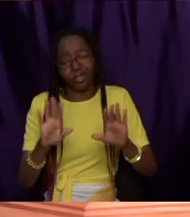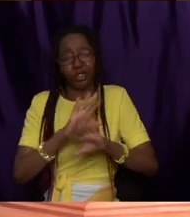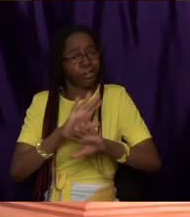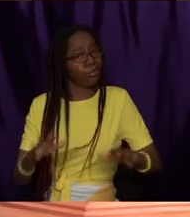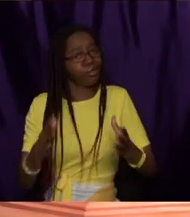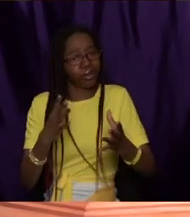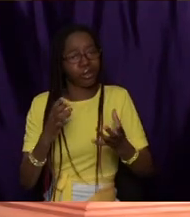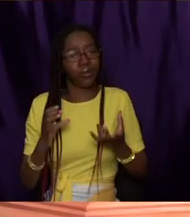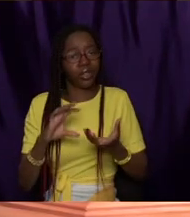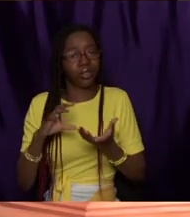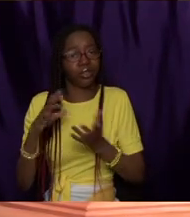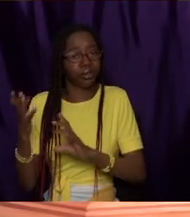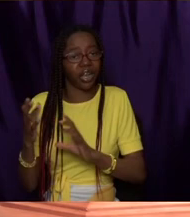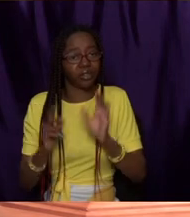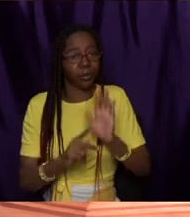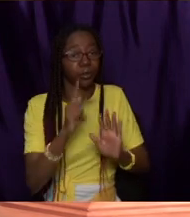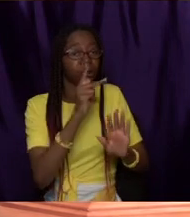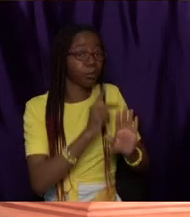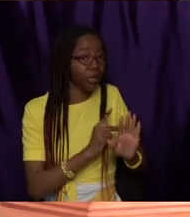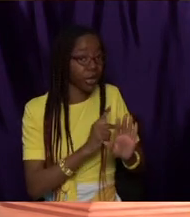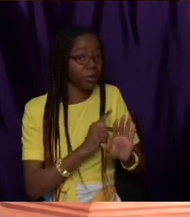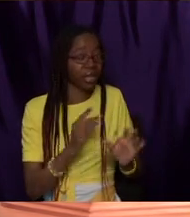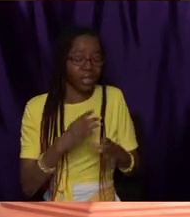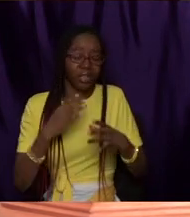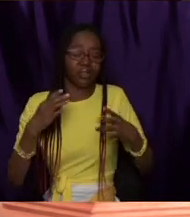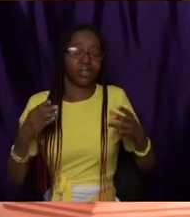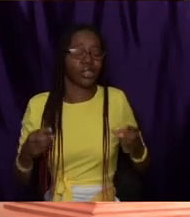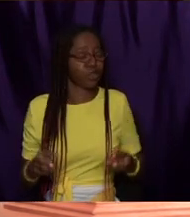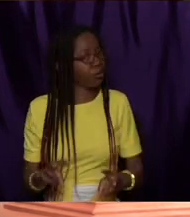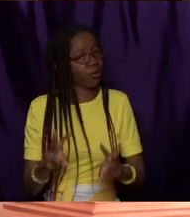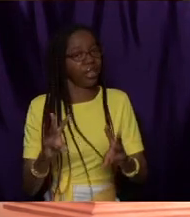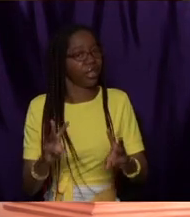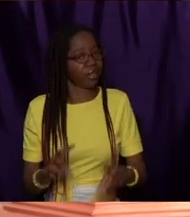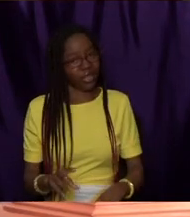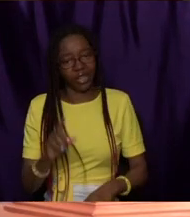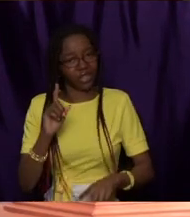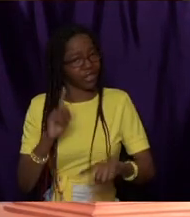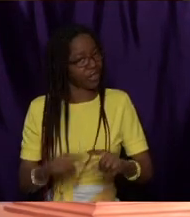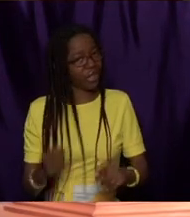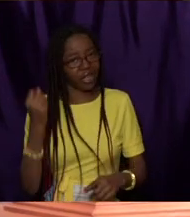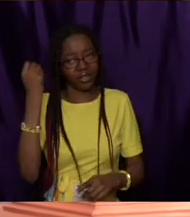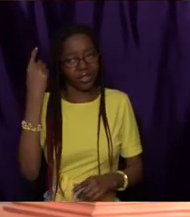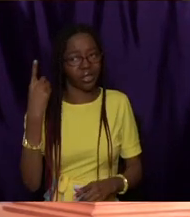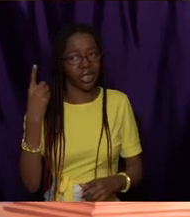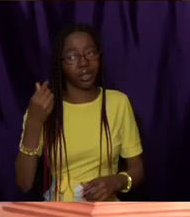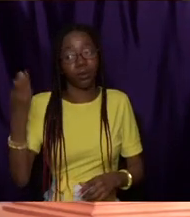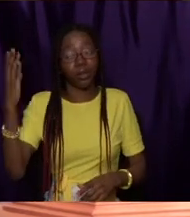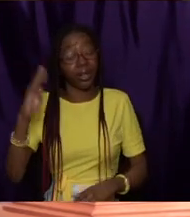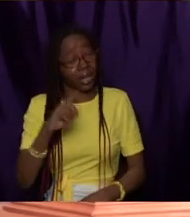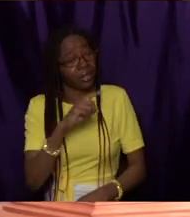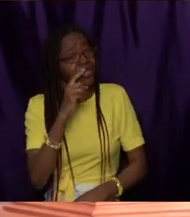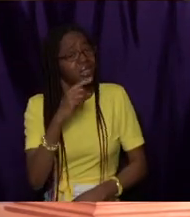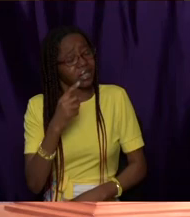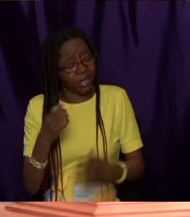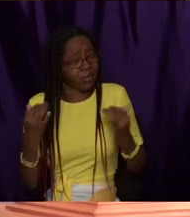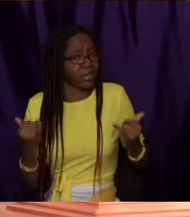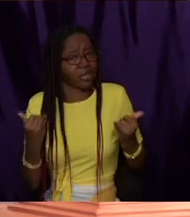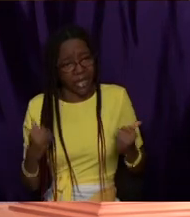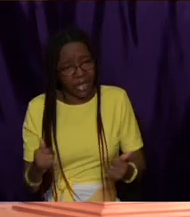want to craft the program in such a way that you can't hear what God is saying on